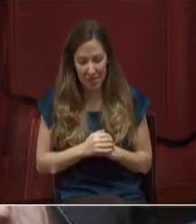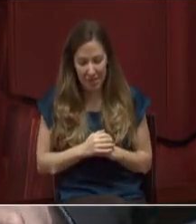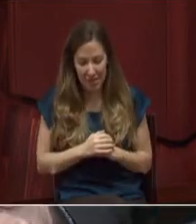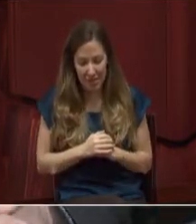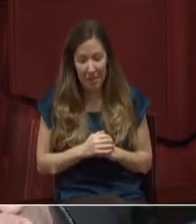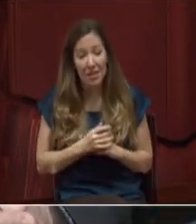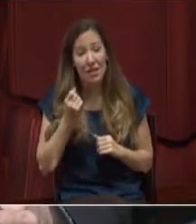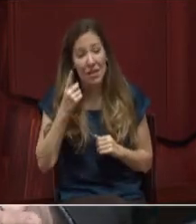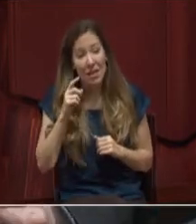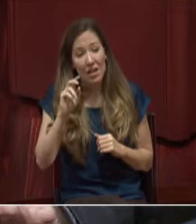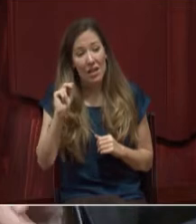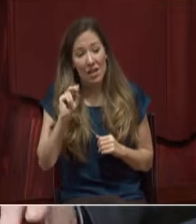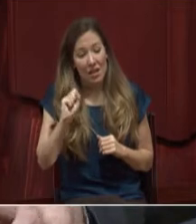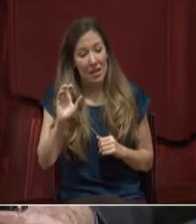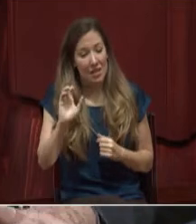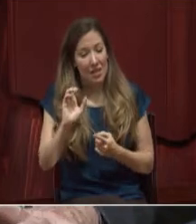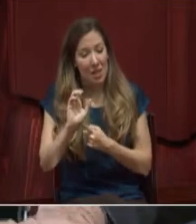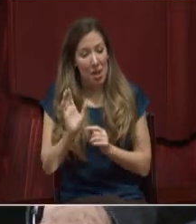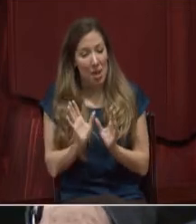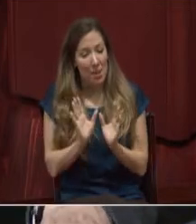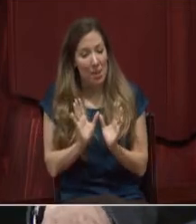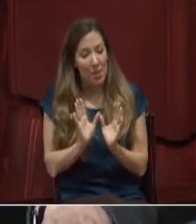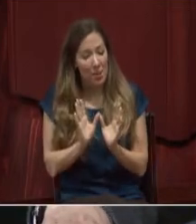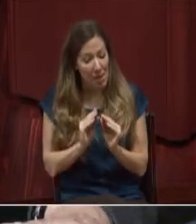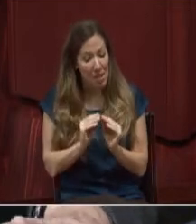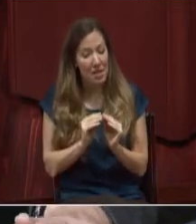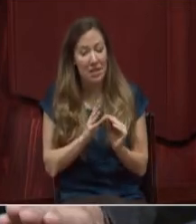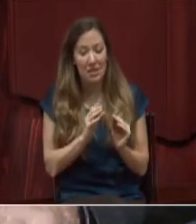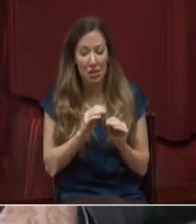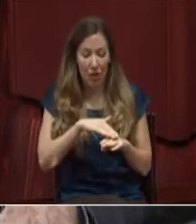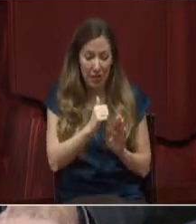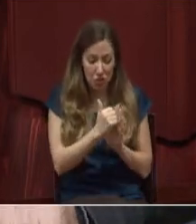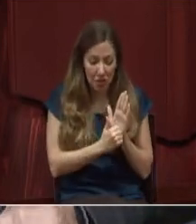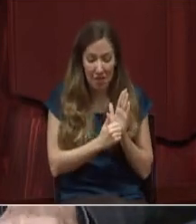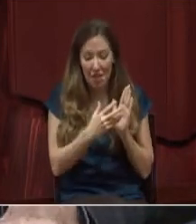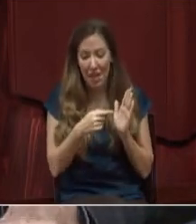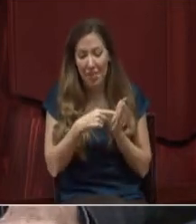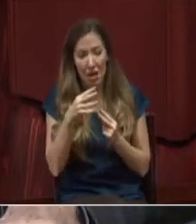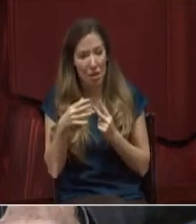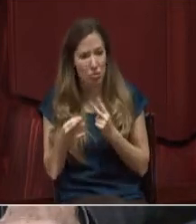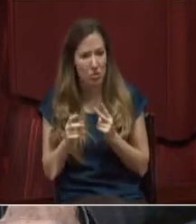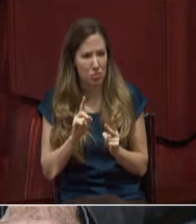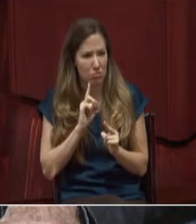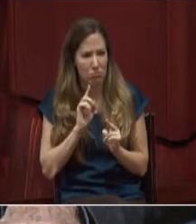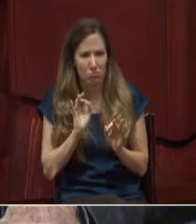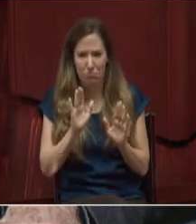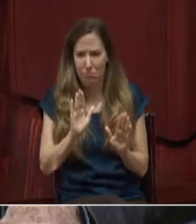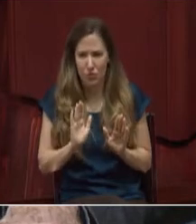while the NSC meetings were, and the agendas and the options were really the finest put